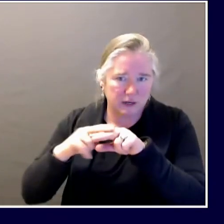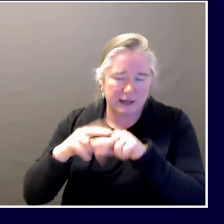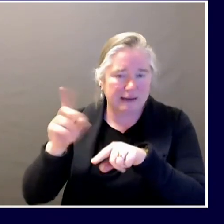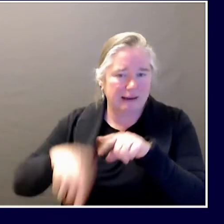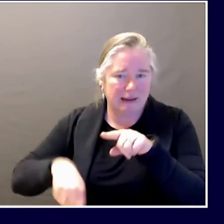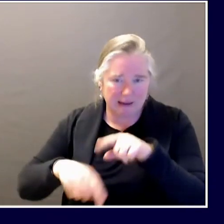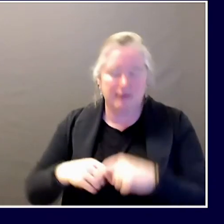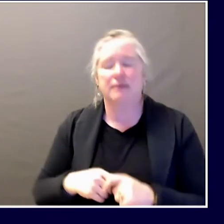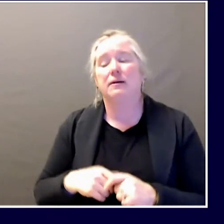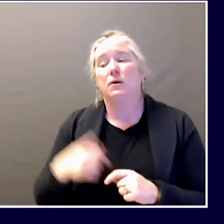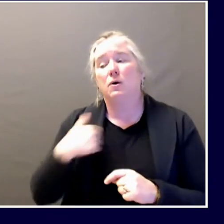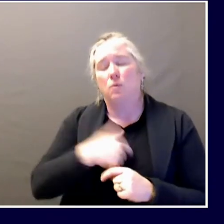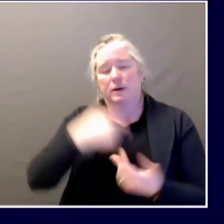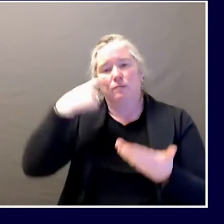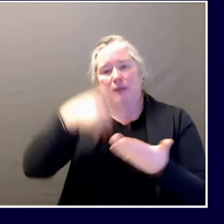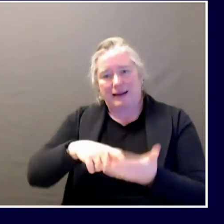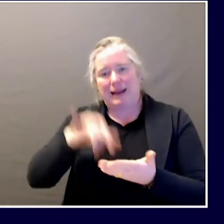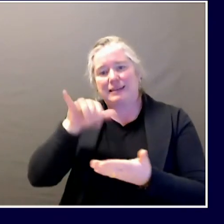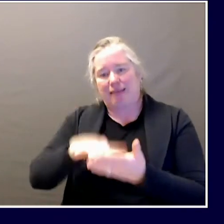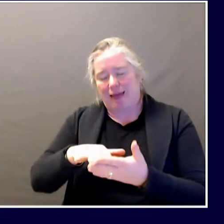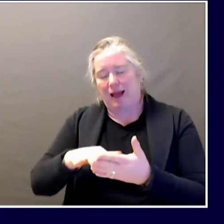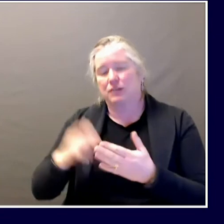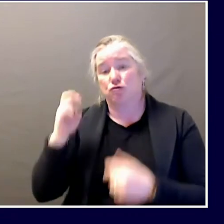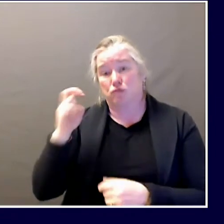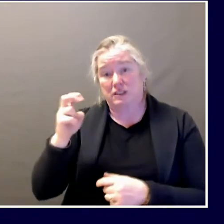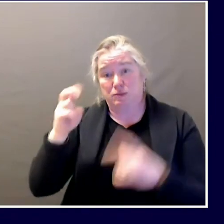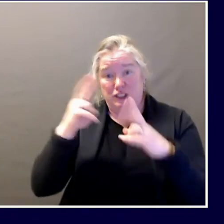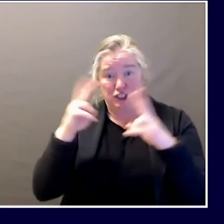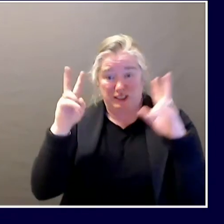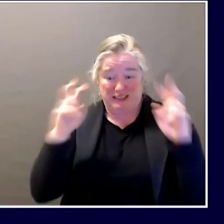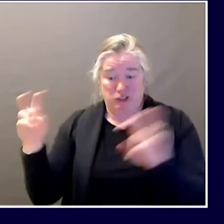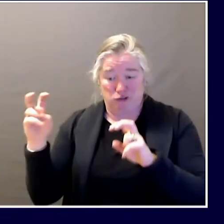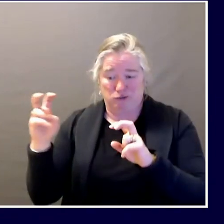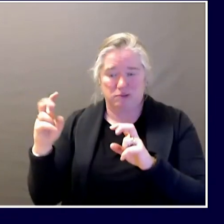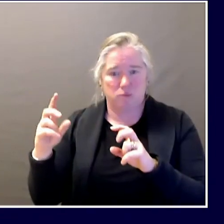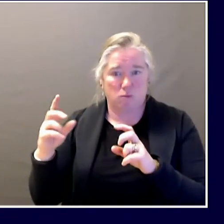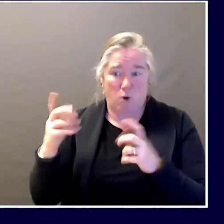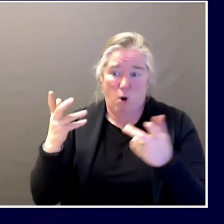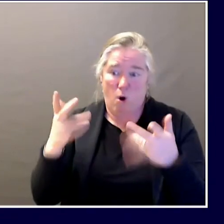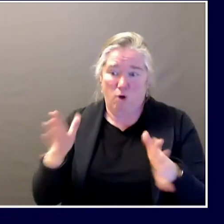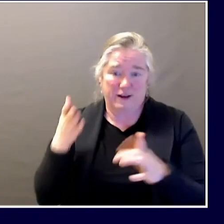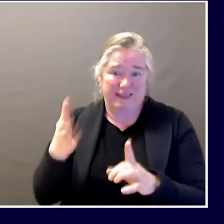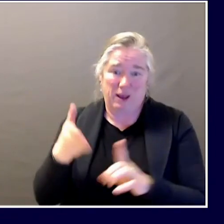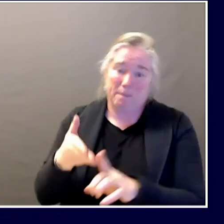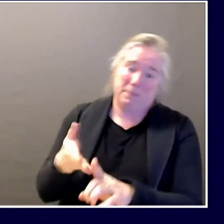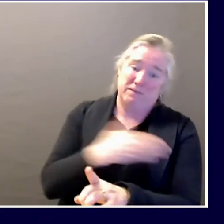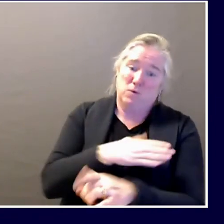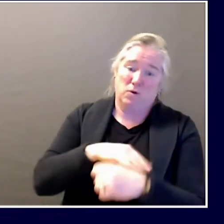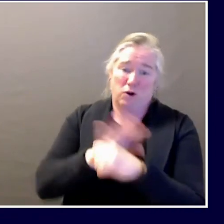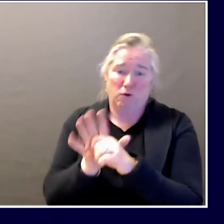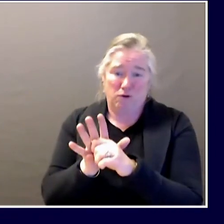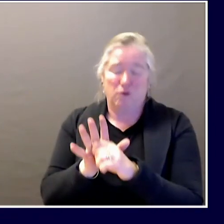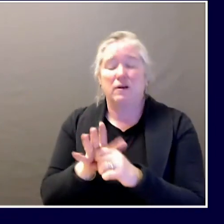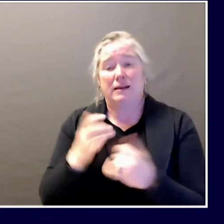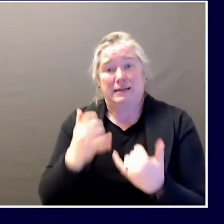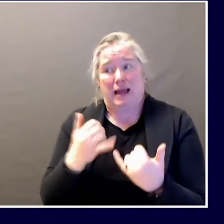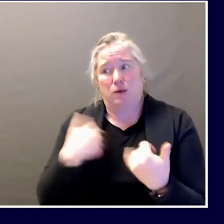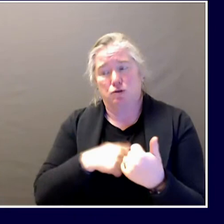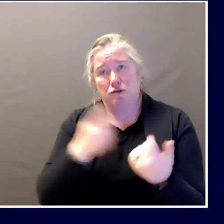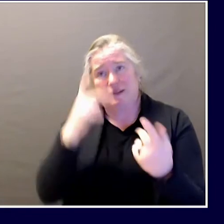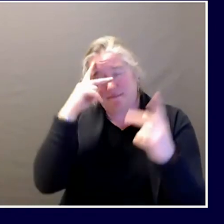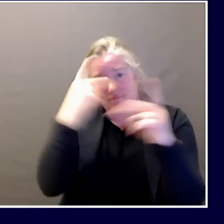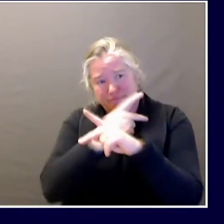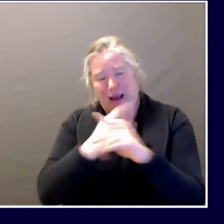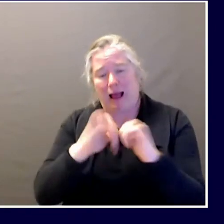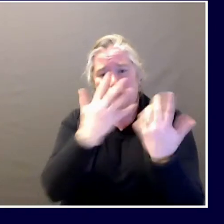predates the pandemic. And we are just very excited to be able to newly offer these rides to people who otherwise would be challenged getting